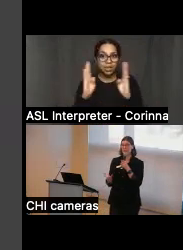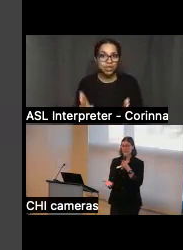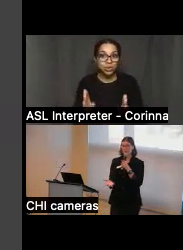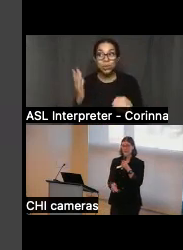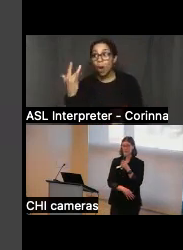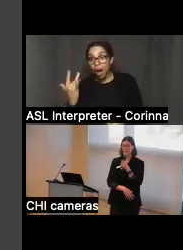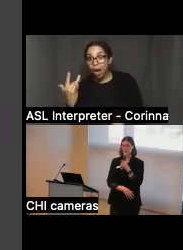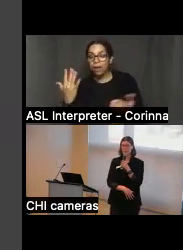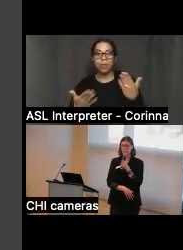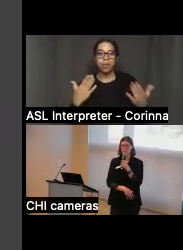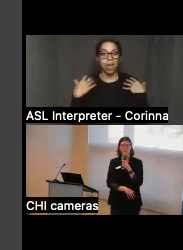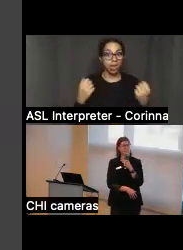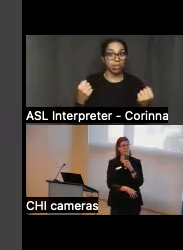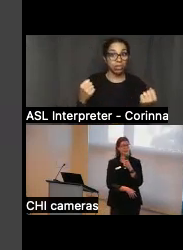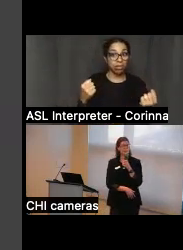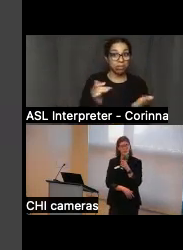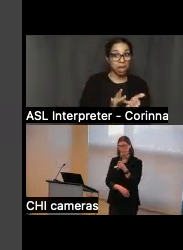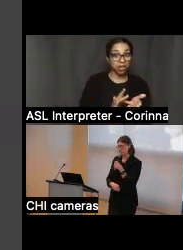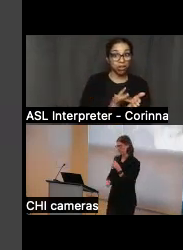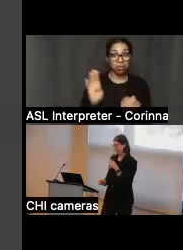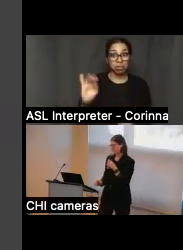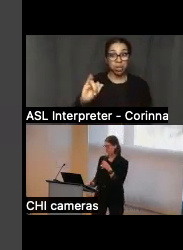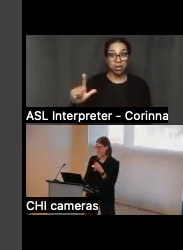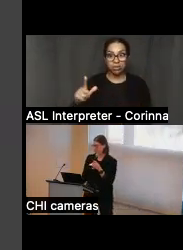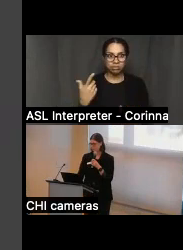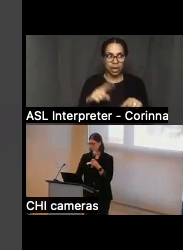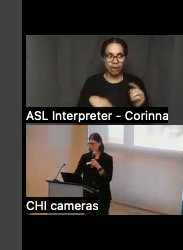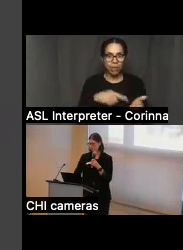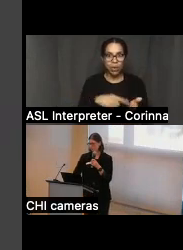that they might not be able to afford because they are uninsured.